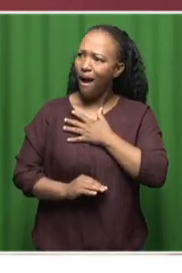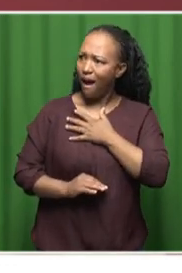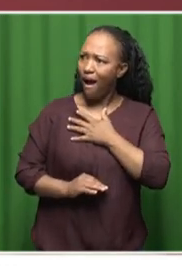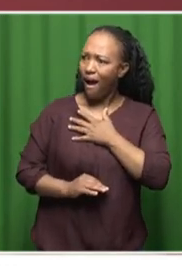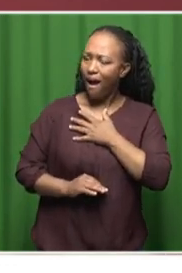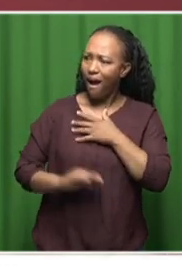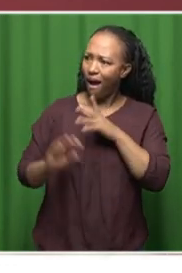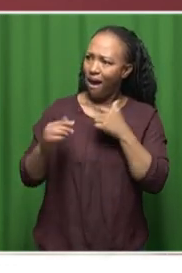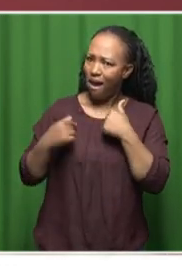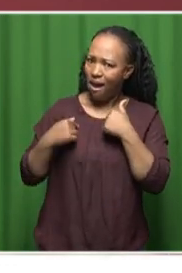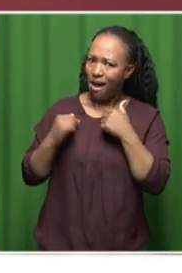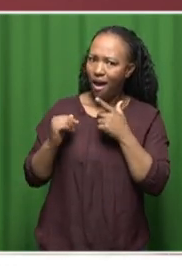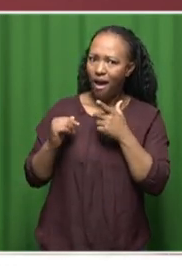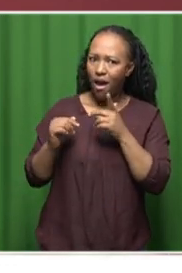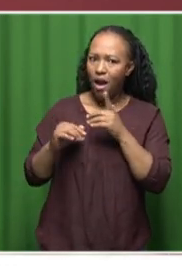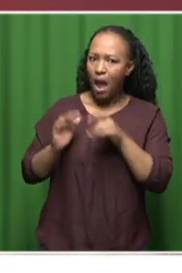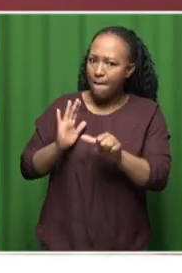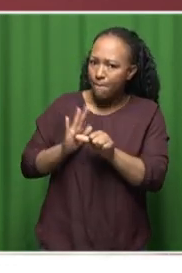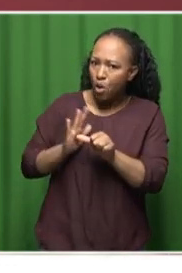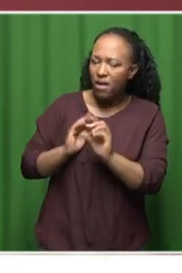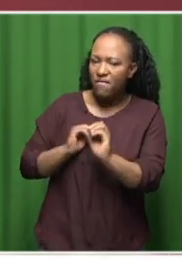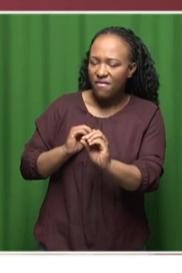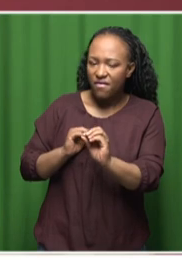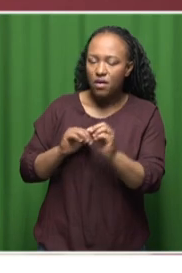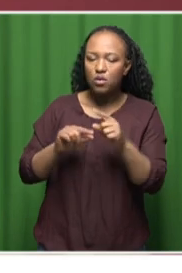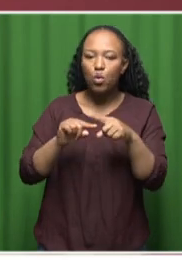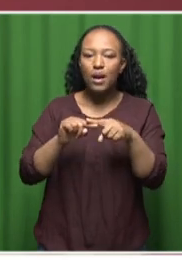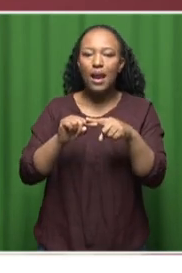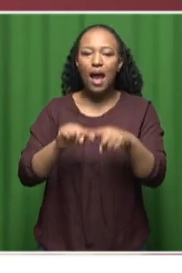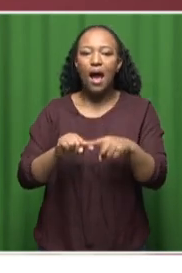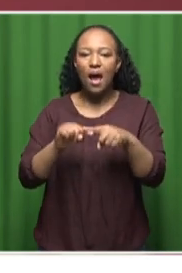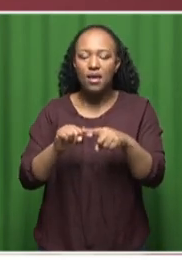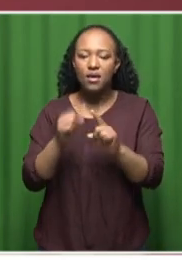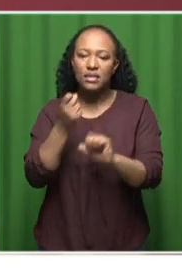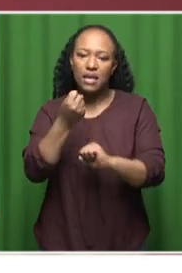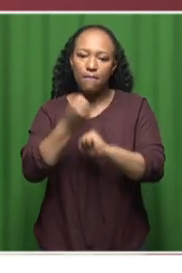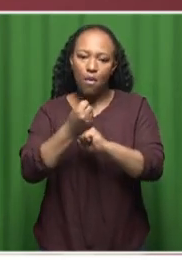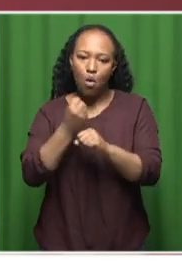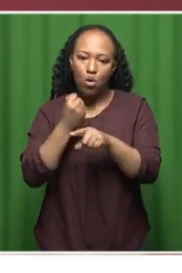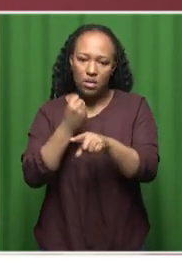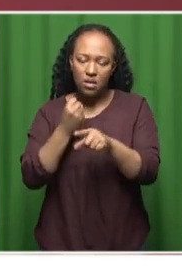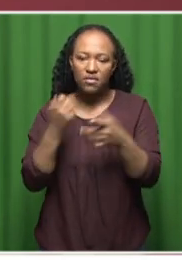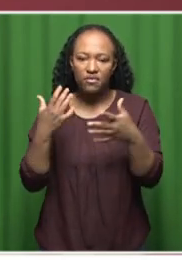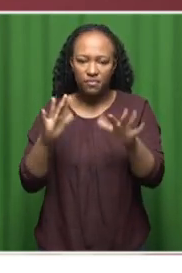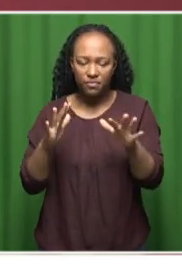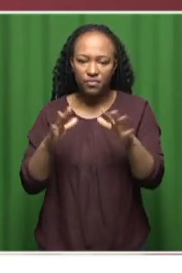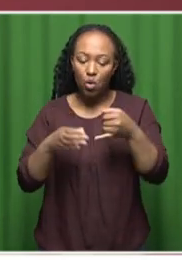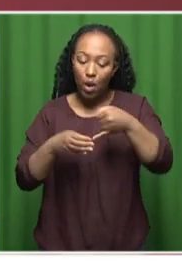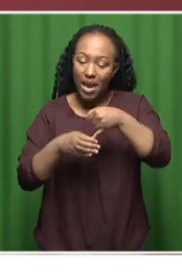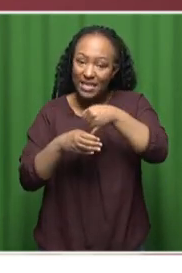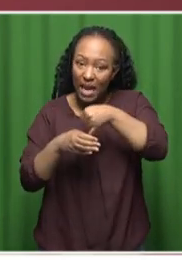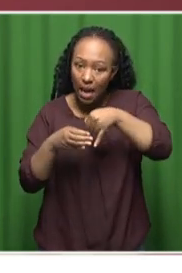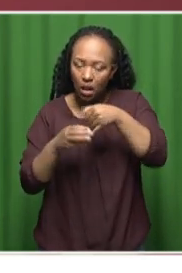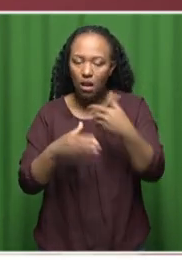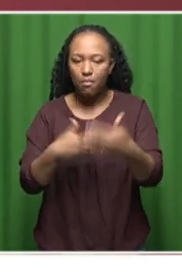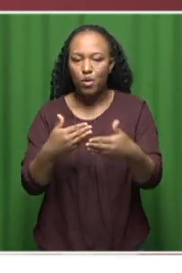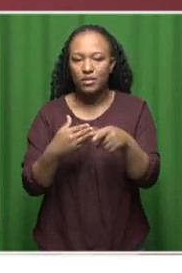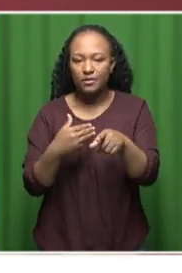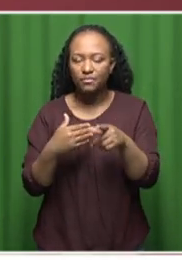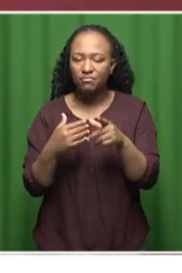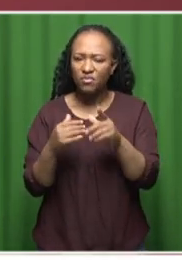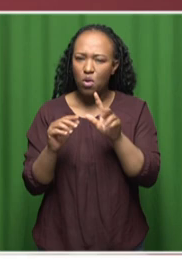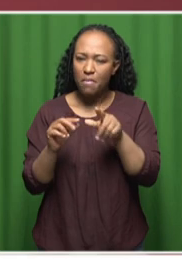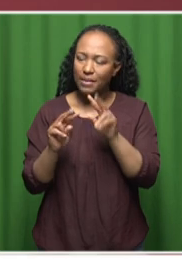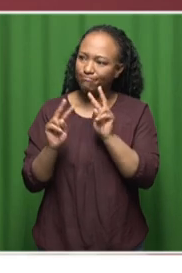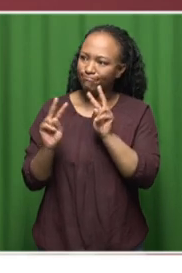important. And I think this is what he will also rely on their support through their internal processes. So one has to look at